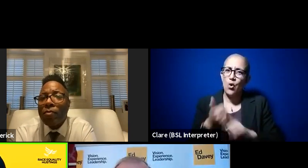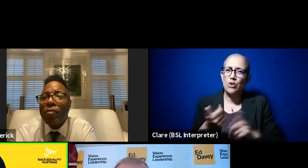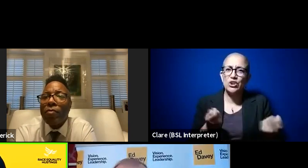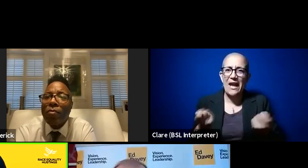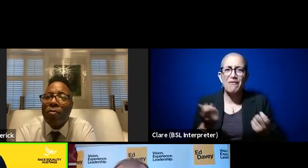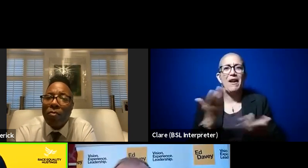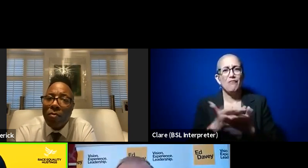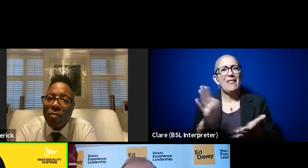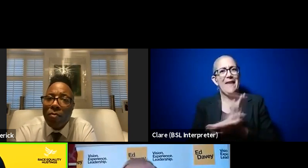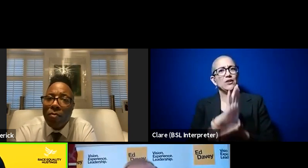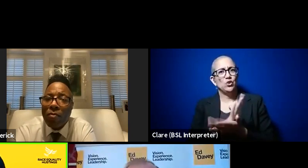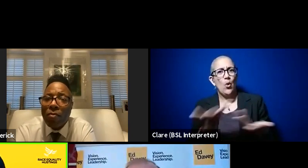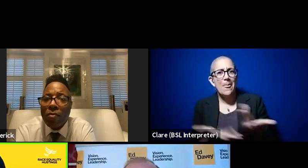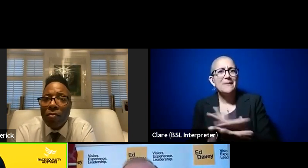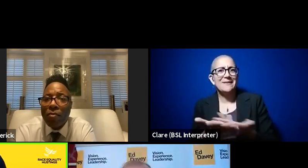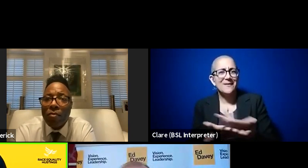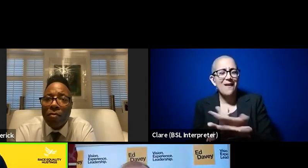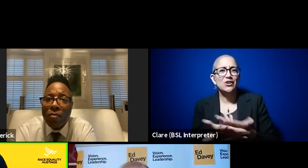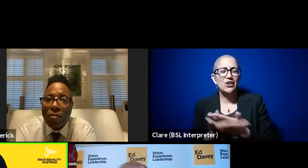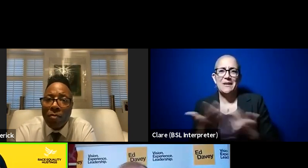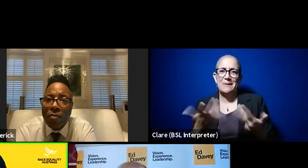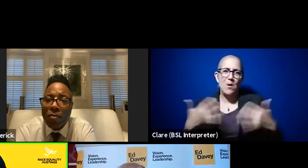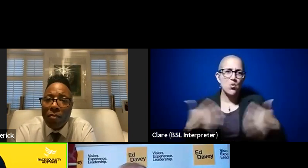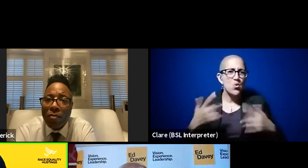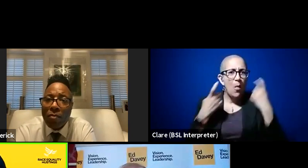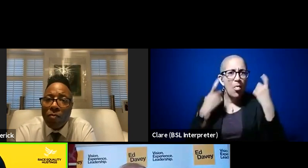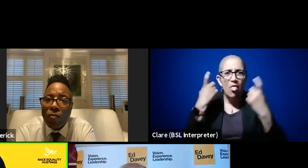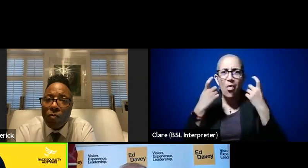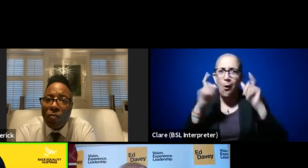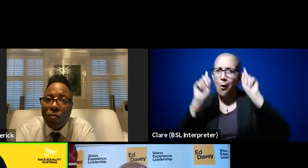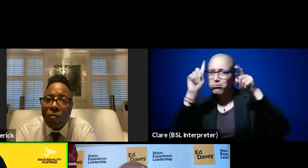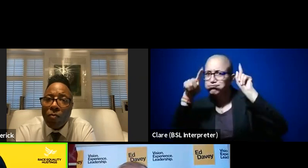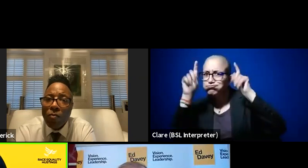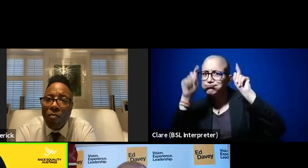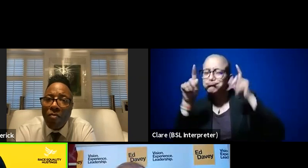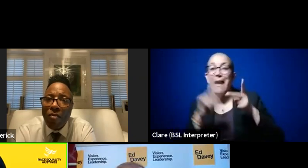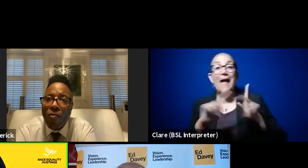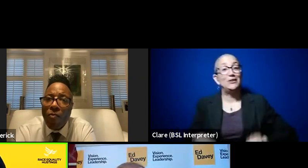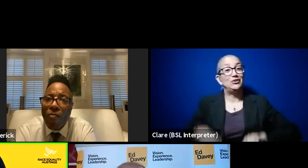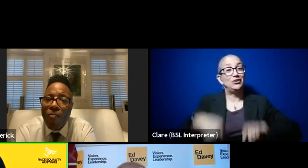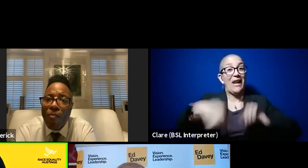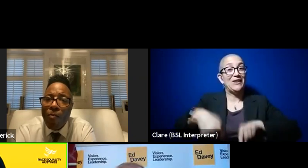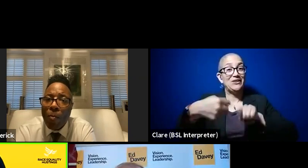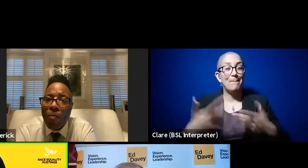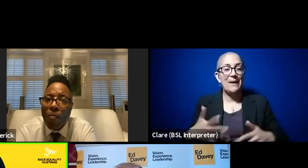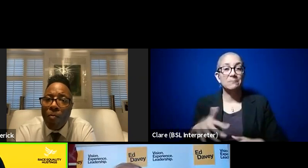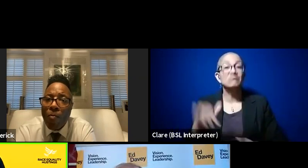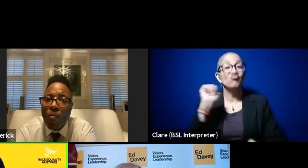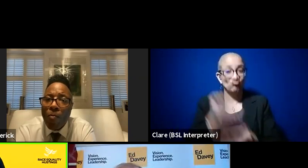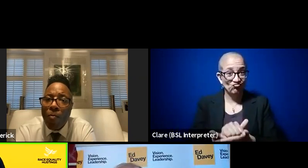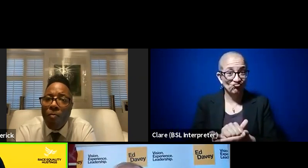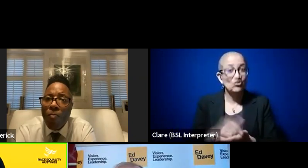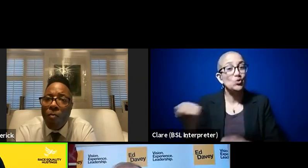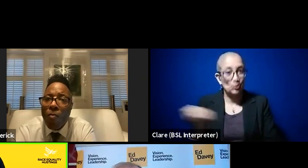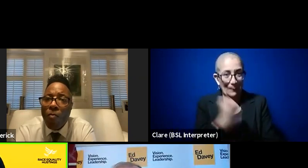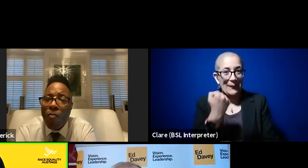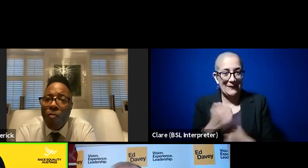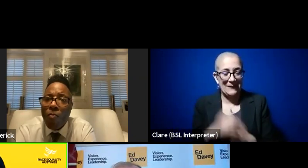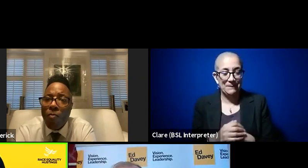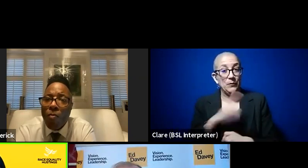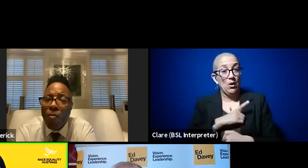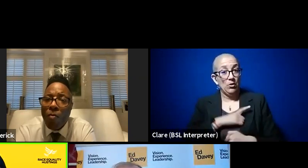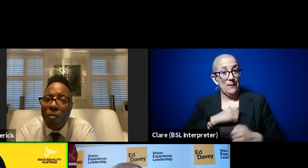enjoyed this discussion, and it's been incredibly thought-provoking and challenging, as it should be. Because in